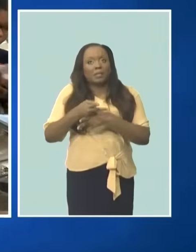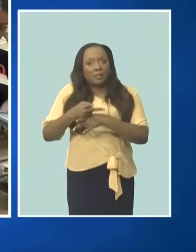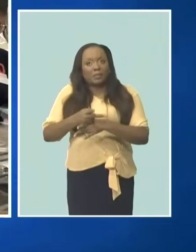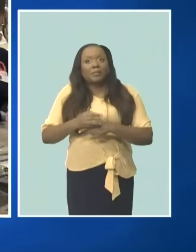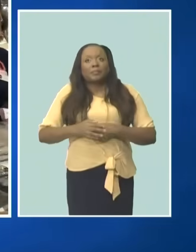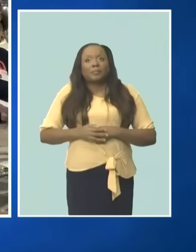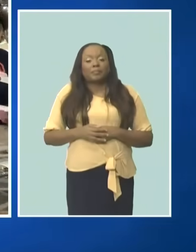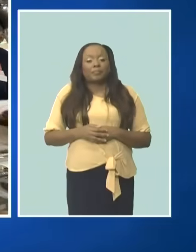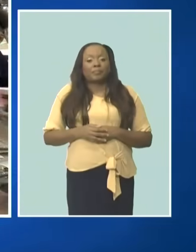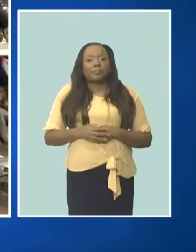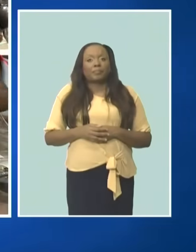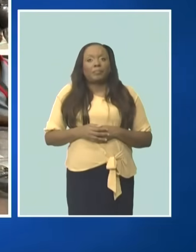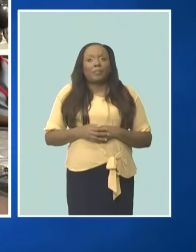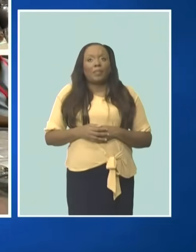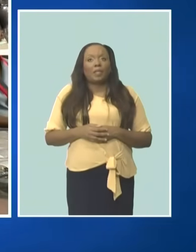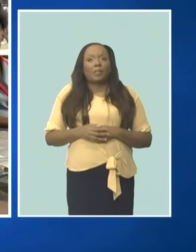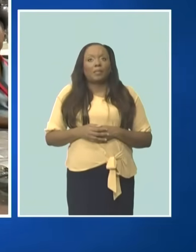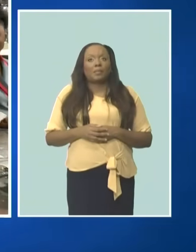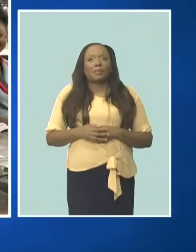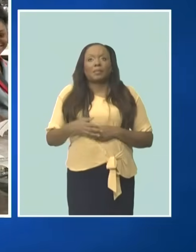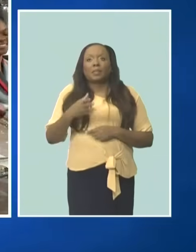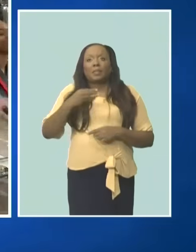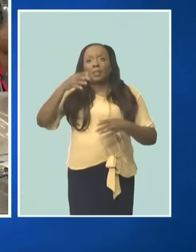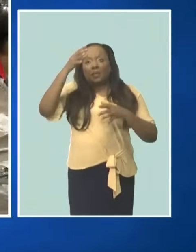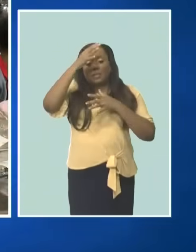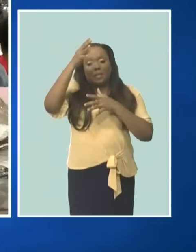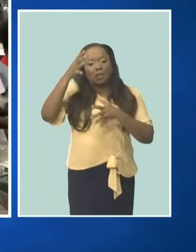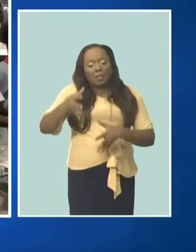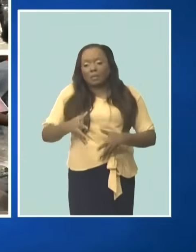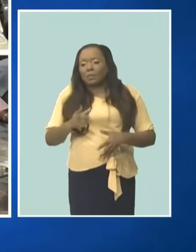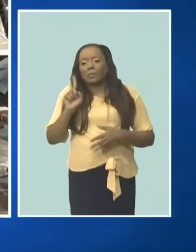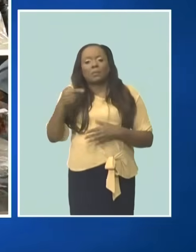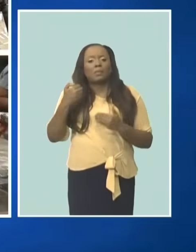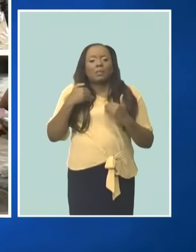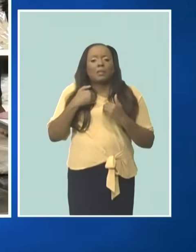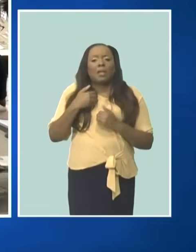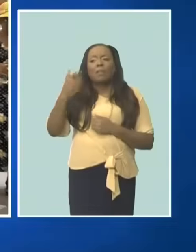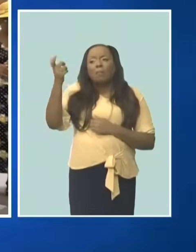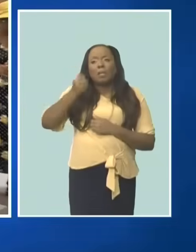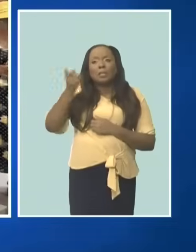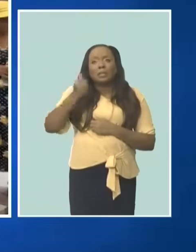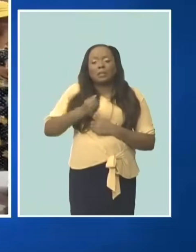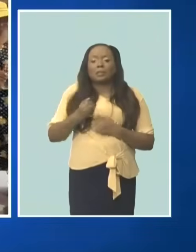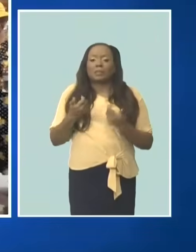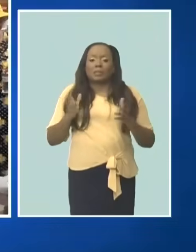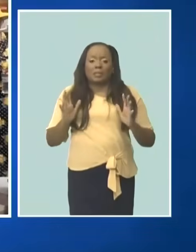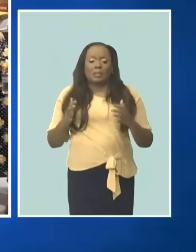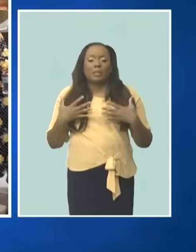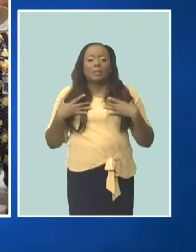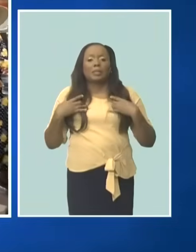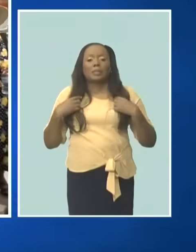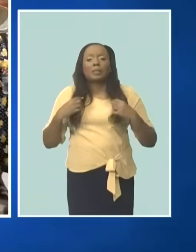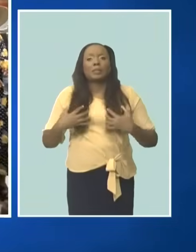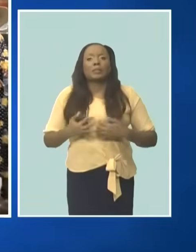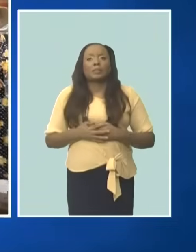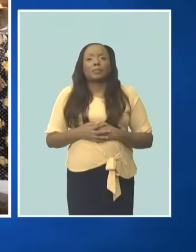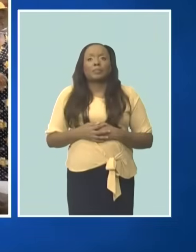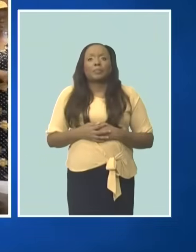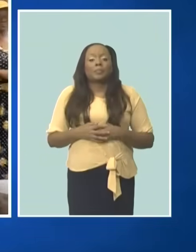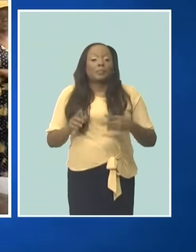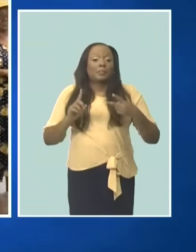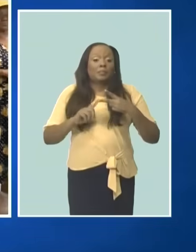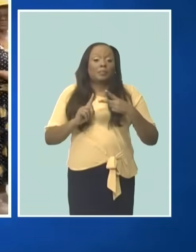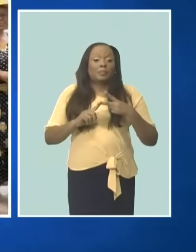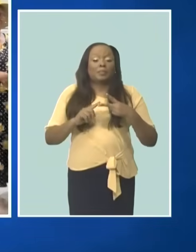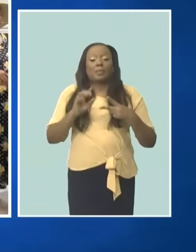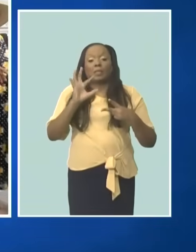quite often are themselves living on pensions alone. Sharon Bellamy Thompson of the Fishers of